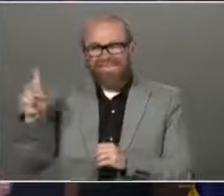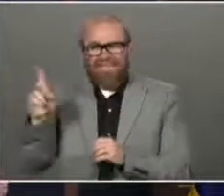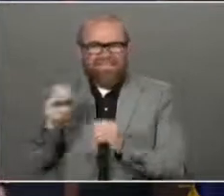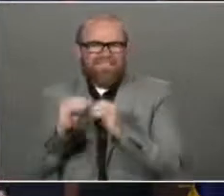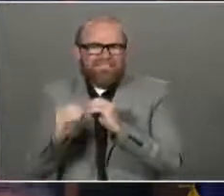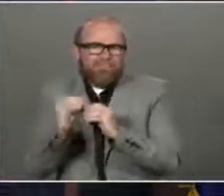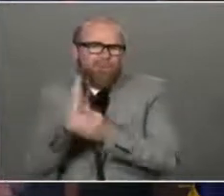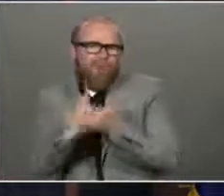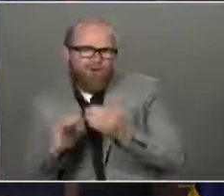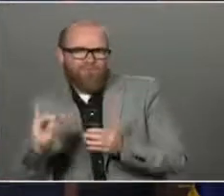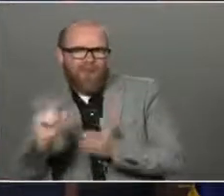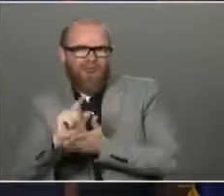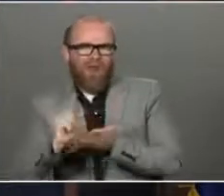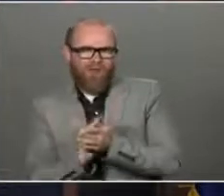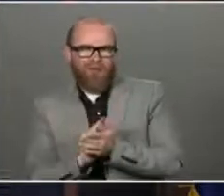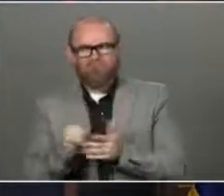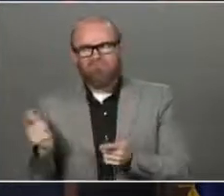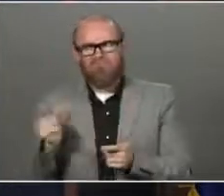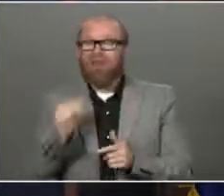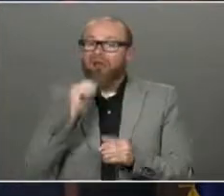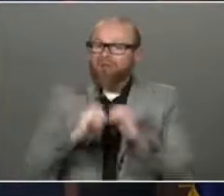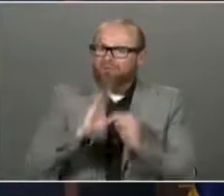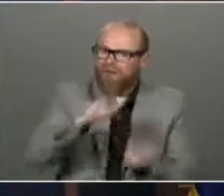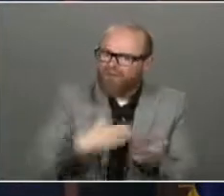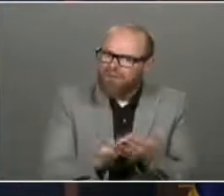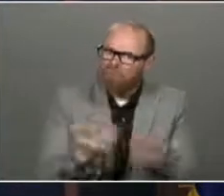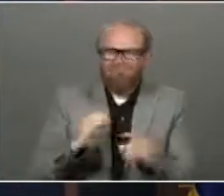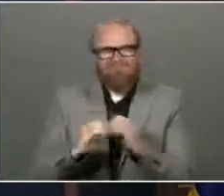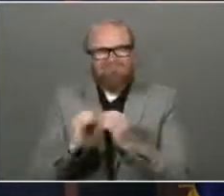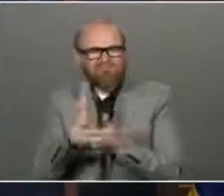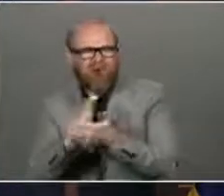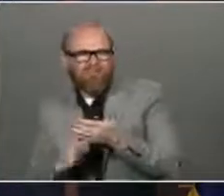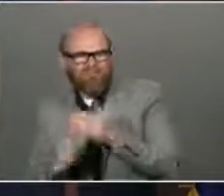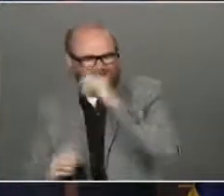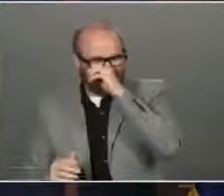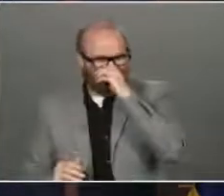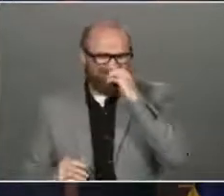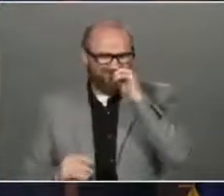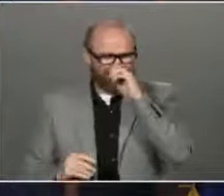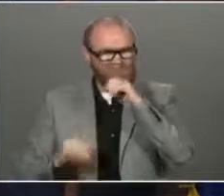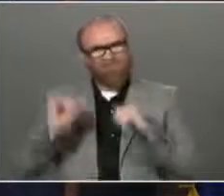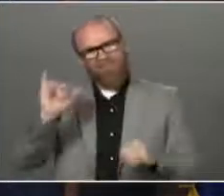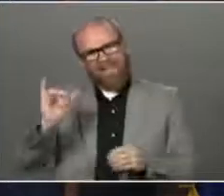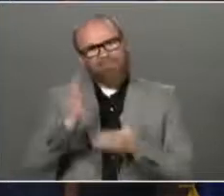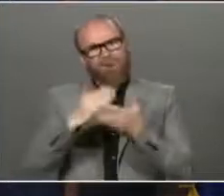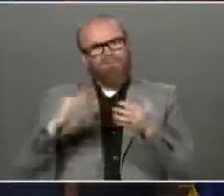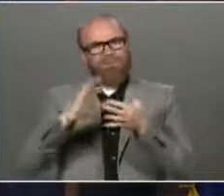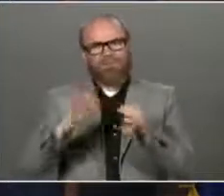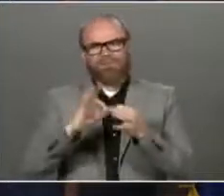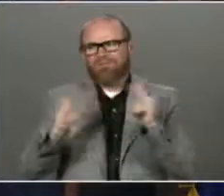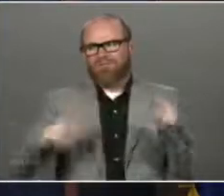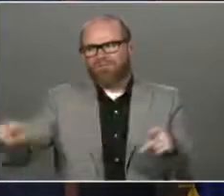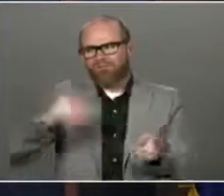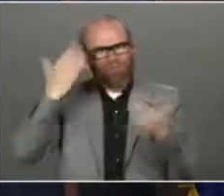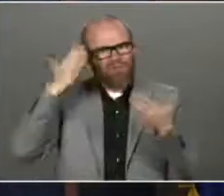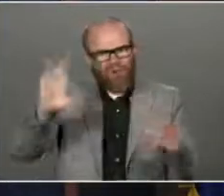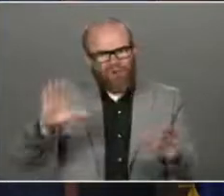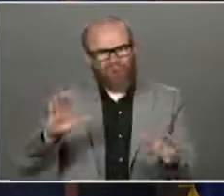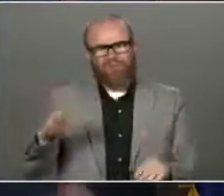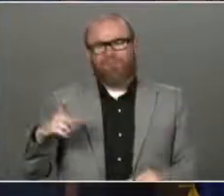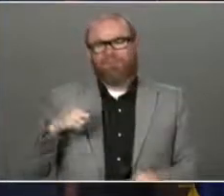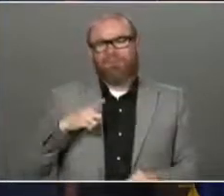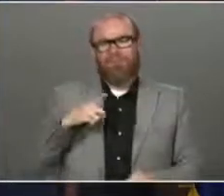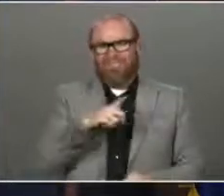didn't fix all of it, but they fixed part of it. And so that's part of the message that also didn't get out there very much, is that the legislature agreed,